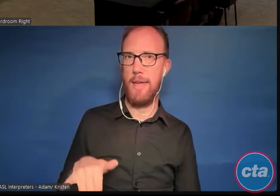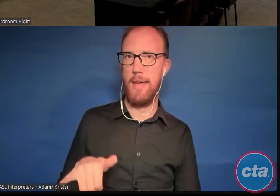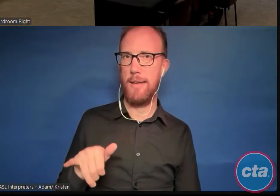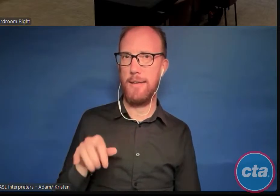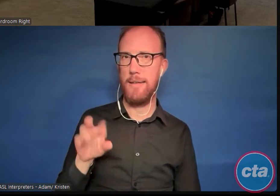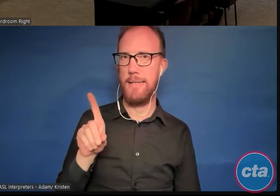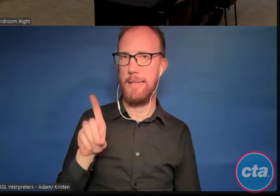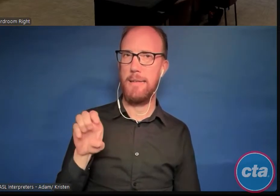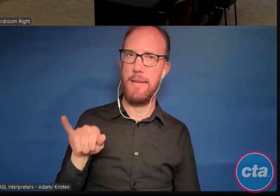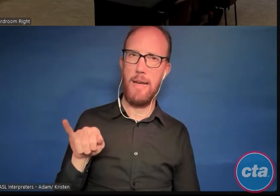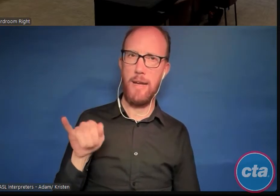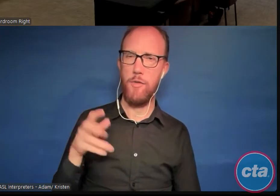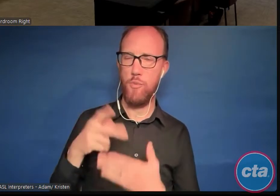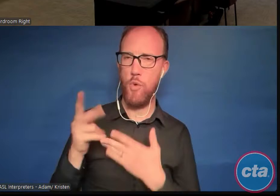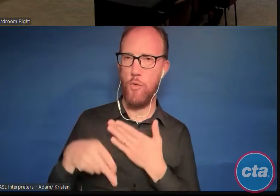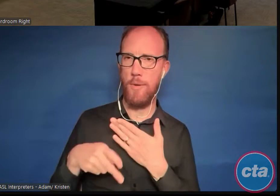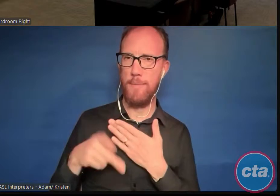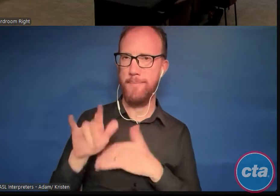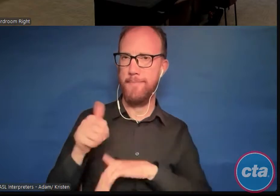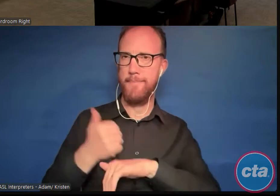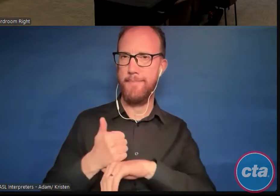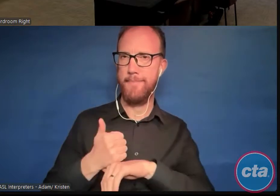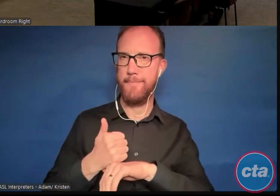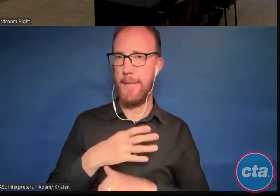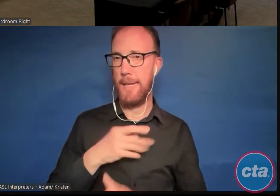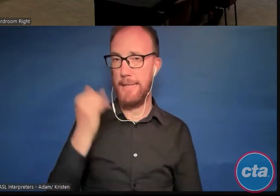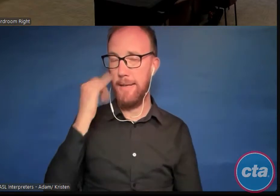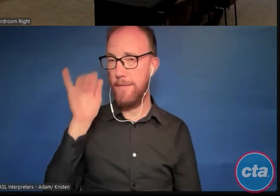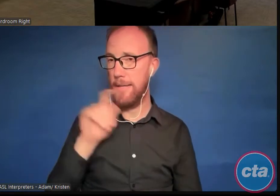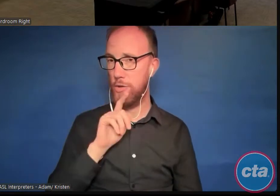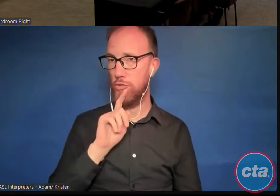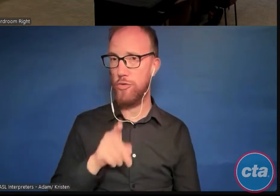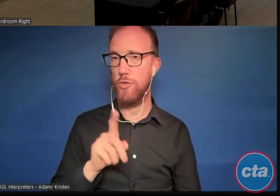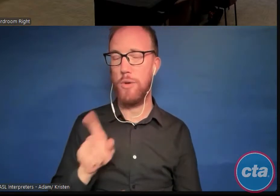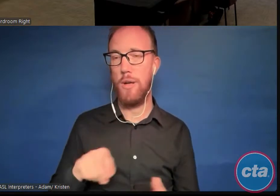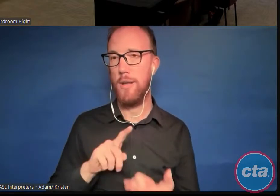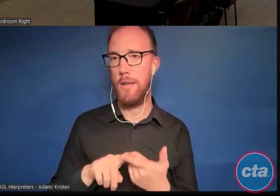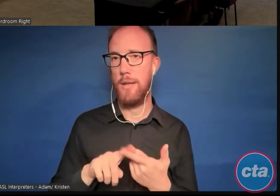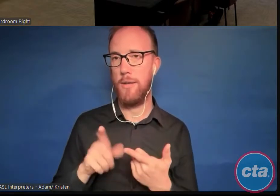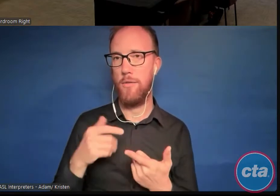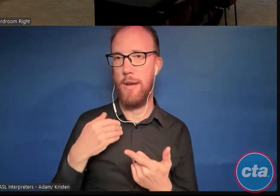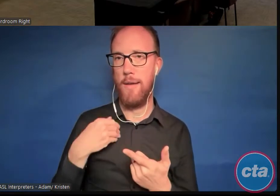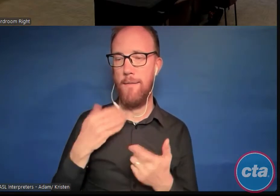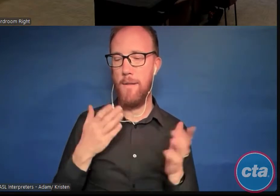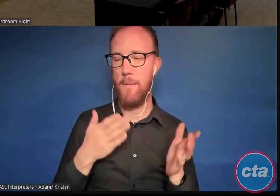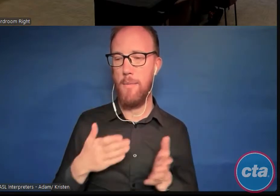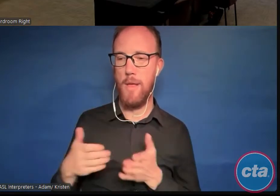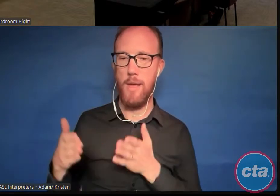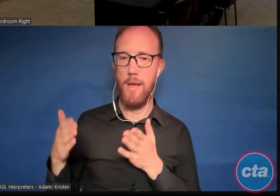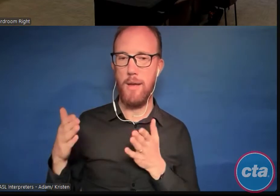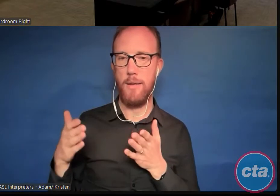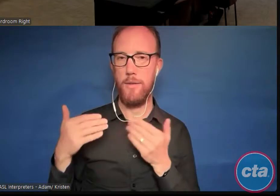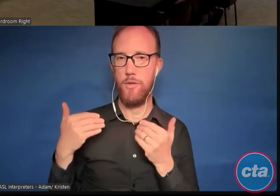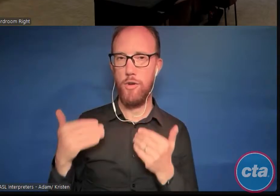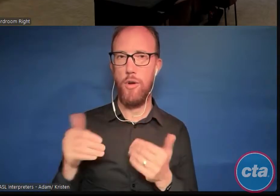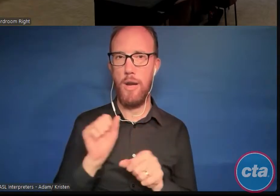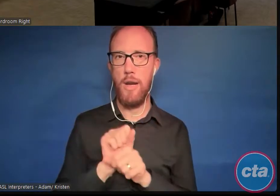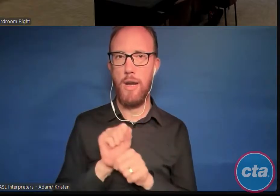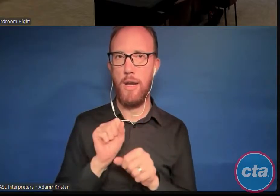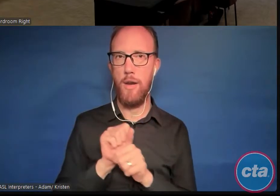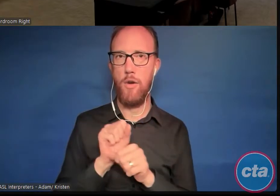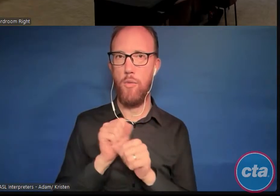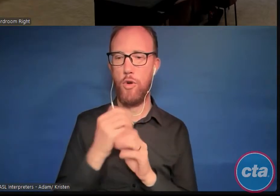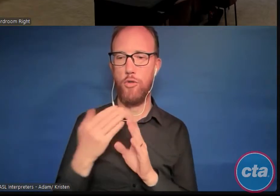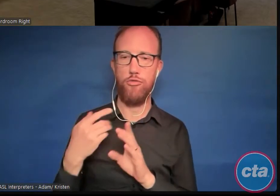programs in place? And if so, is there a plan to work around any federal